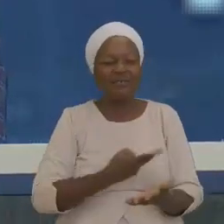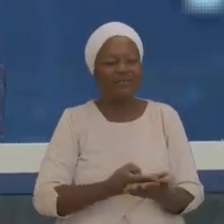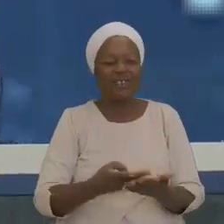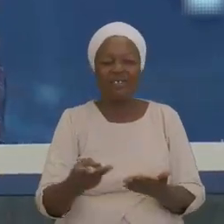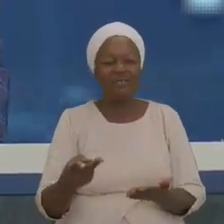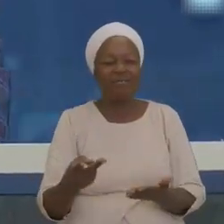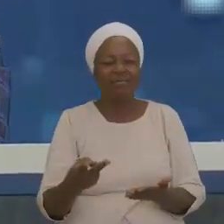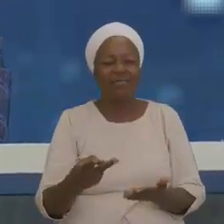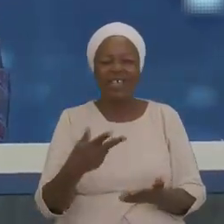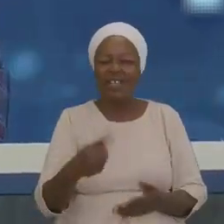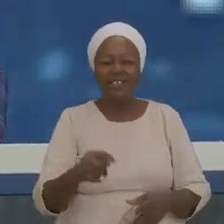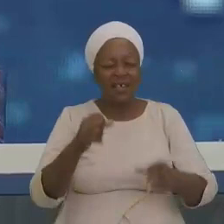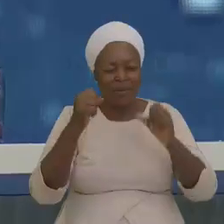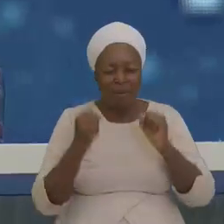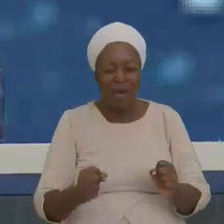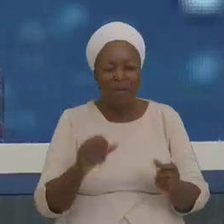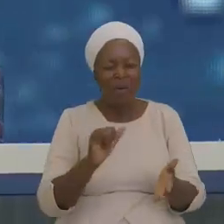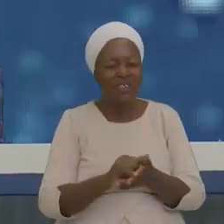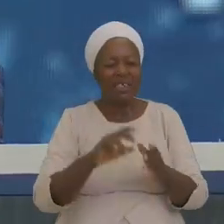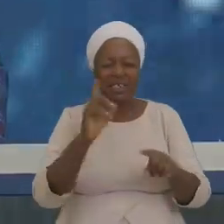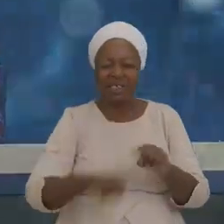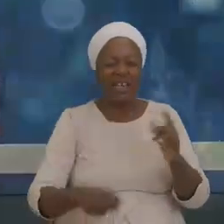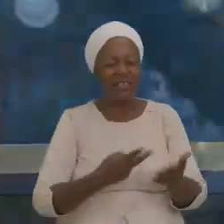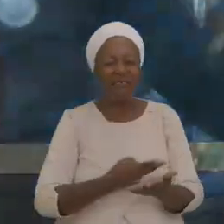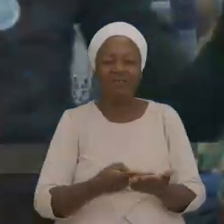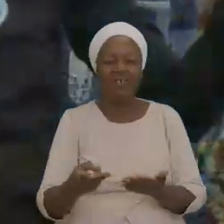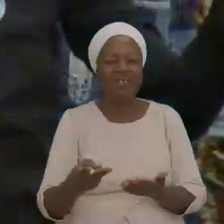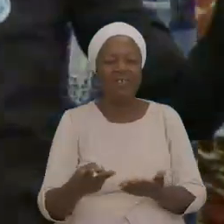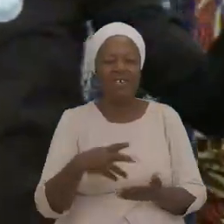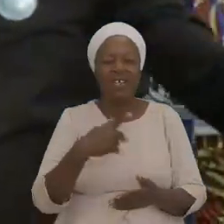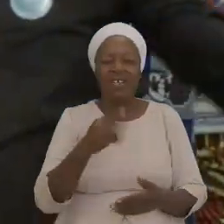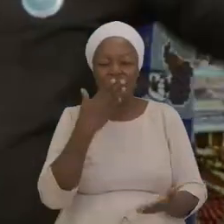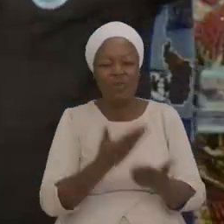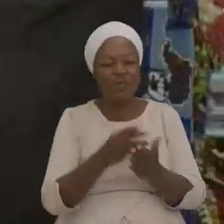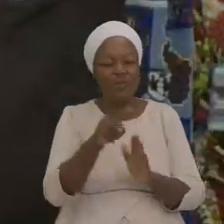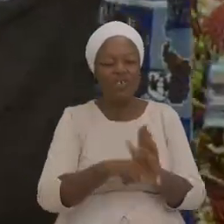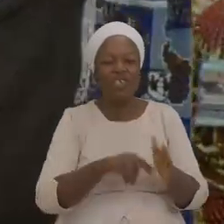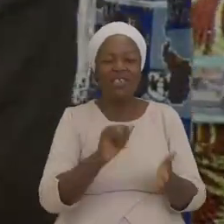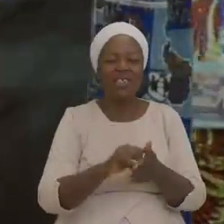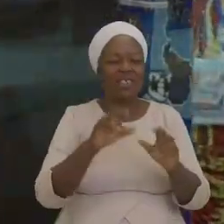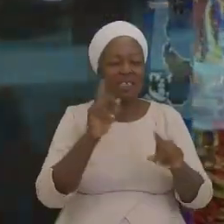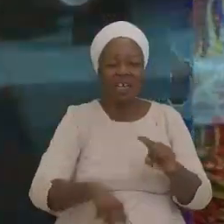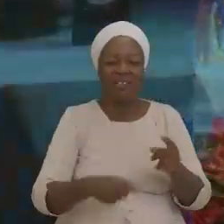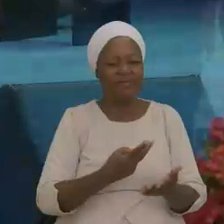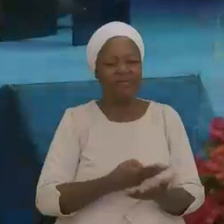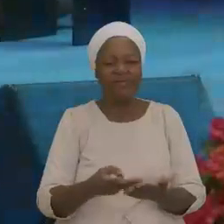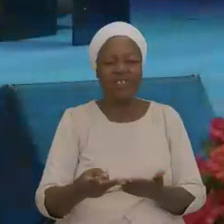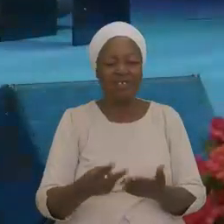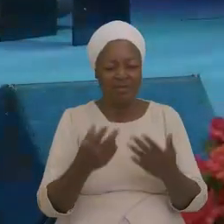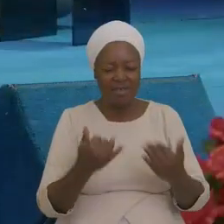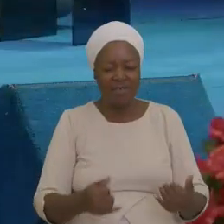The power that cannot fail. The goodness that cannot fail. Today